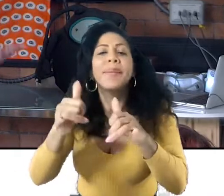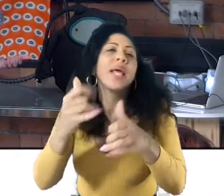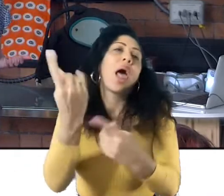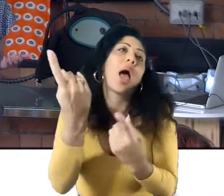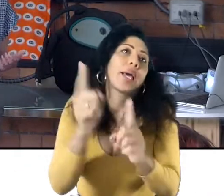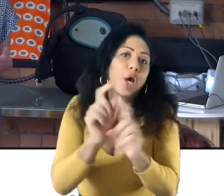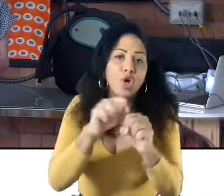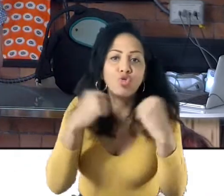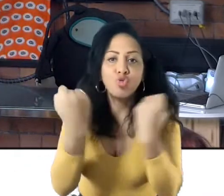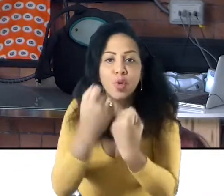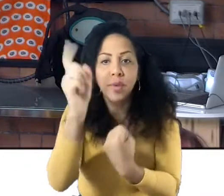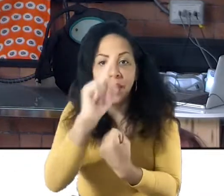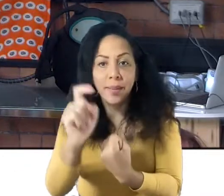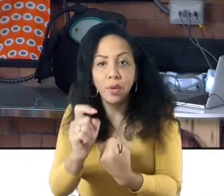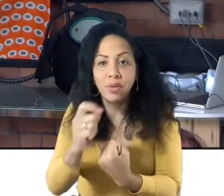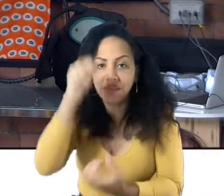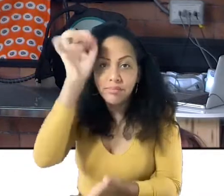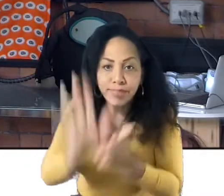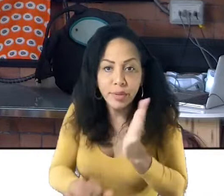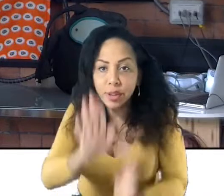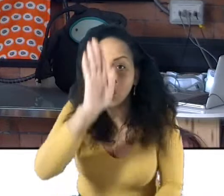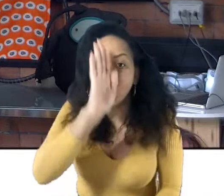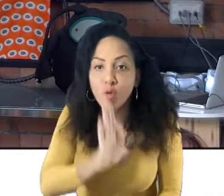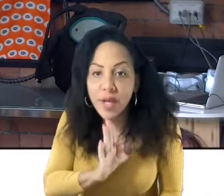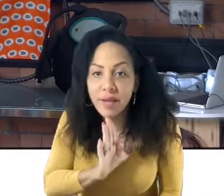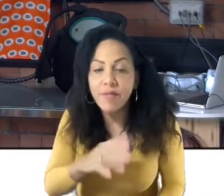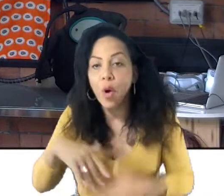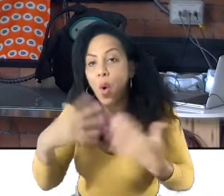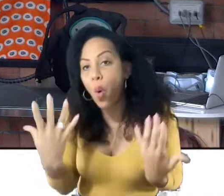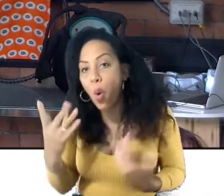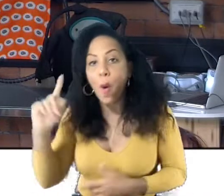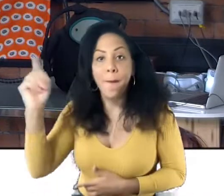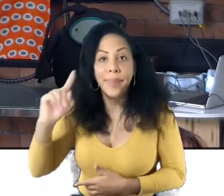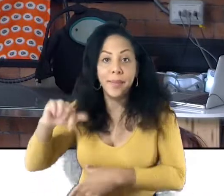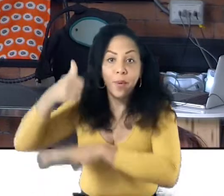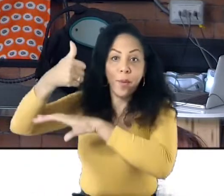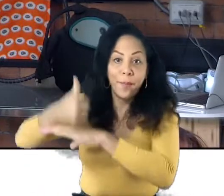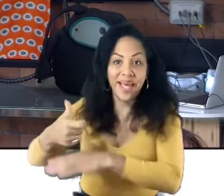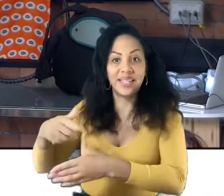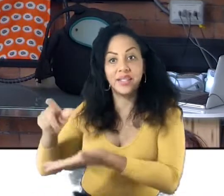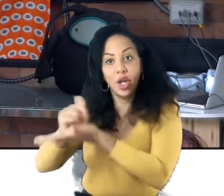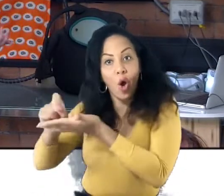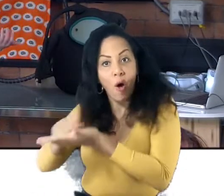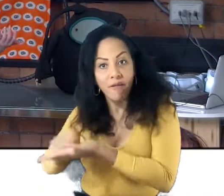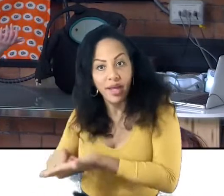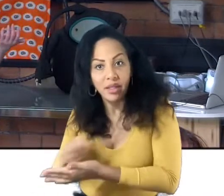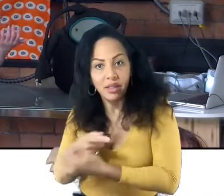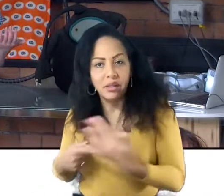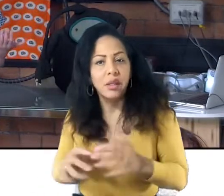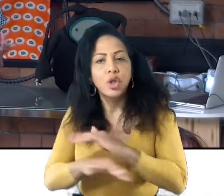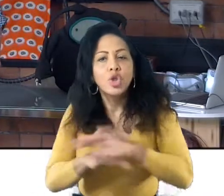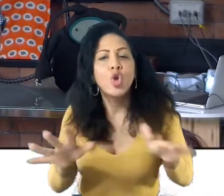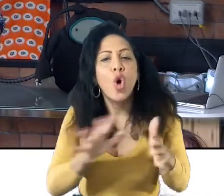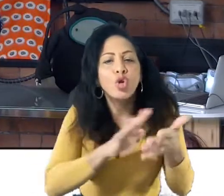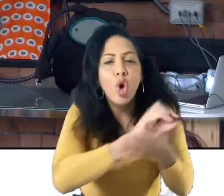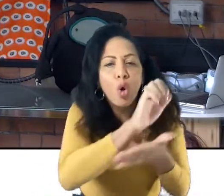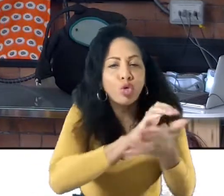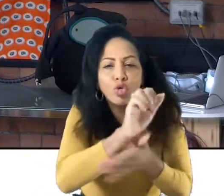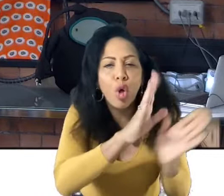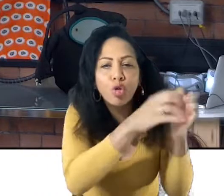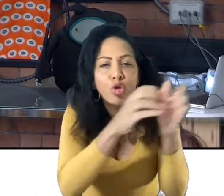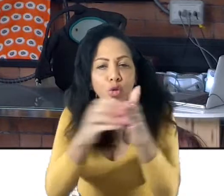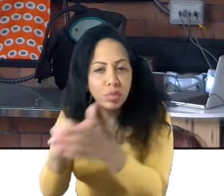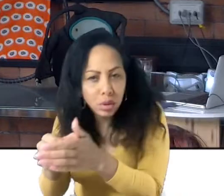in an office or work in a particular place, or in this case, who live in the same place. And I